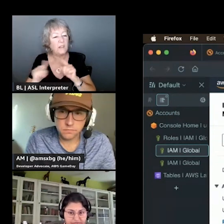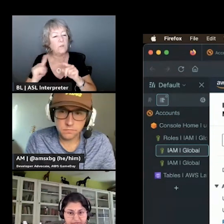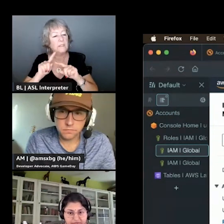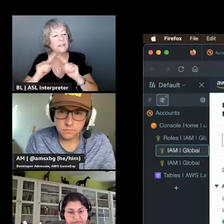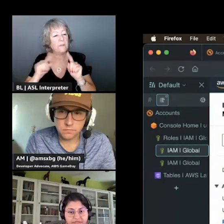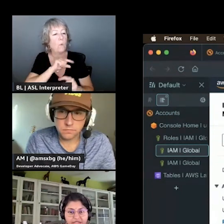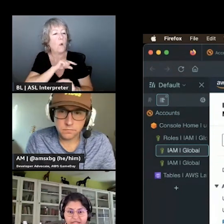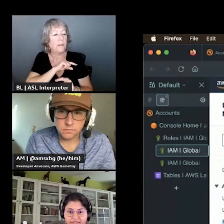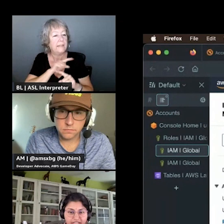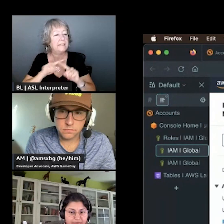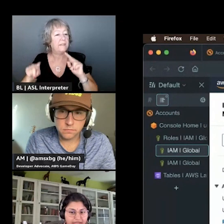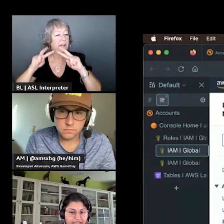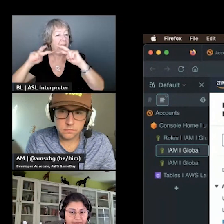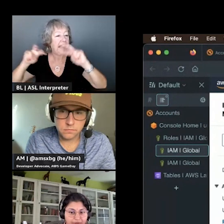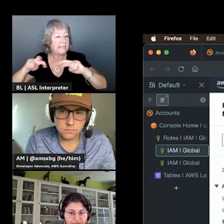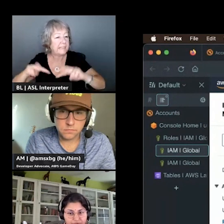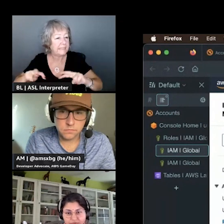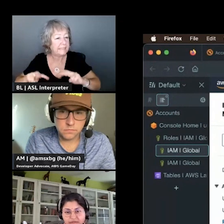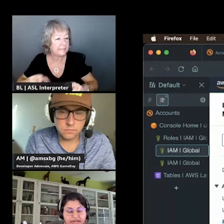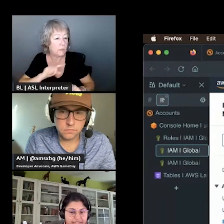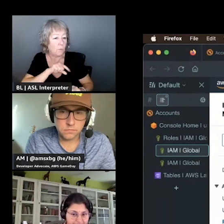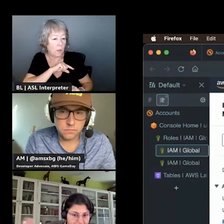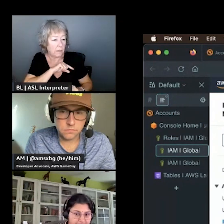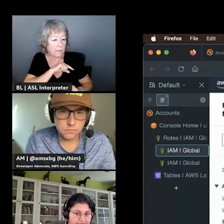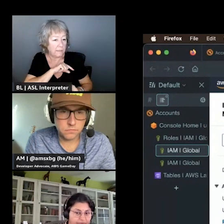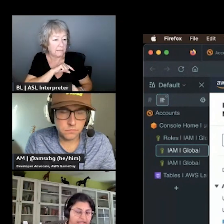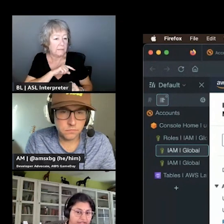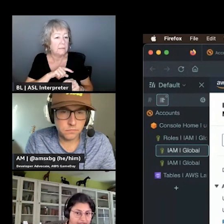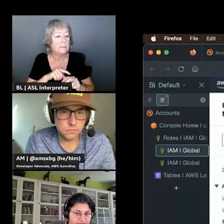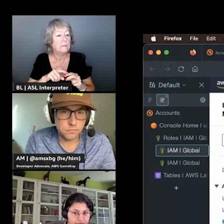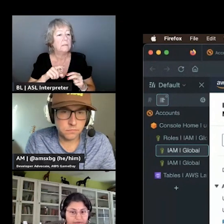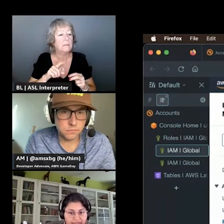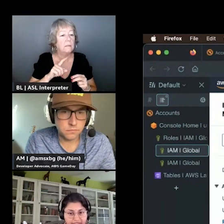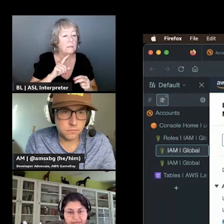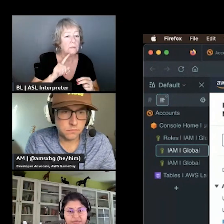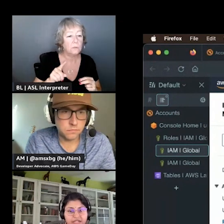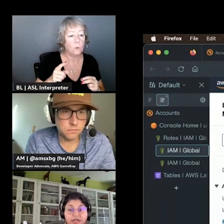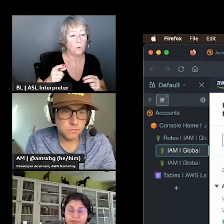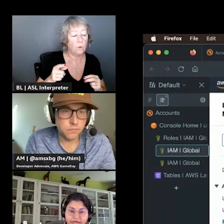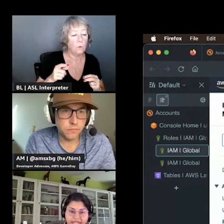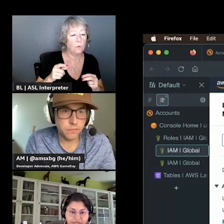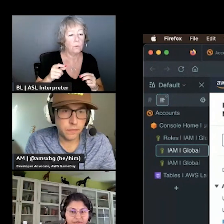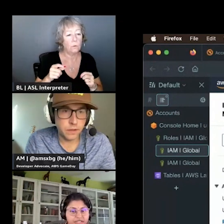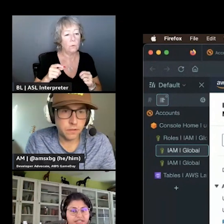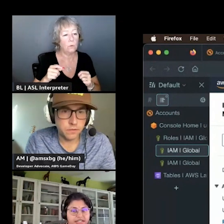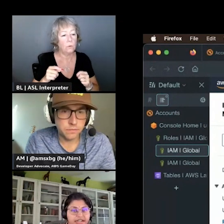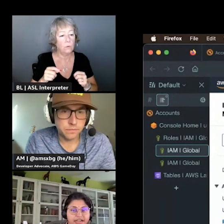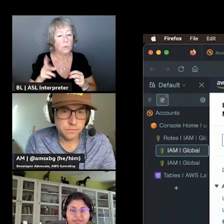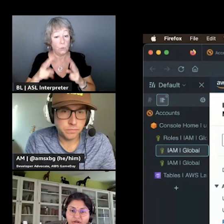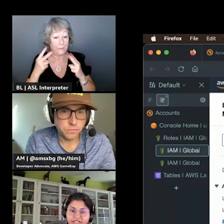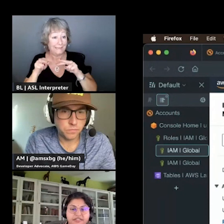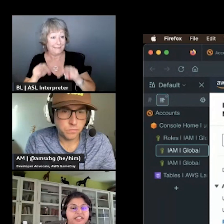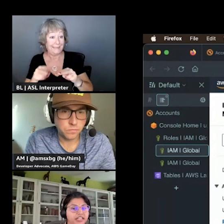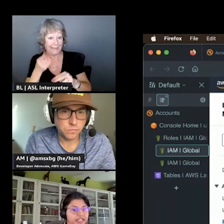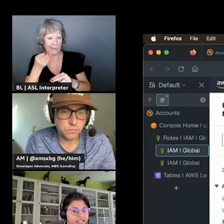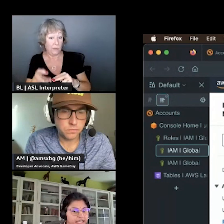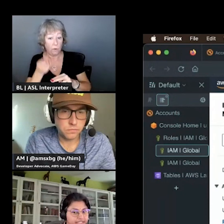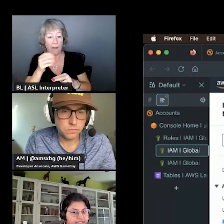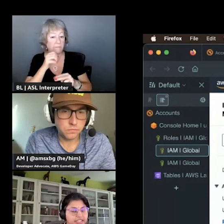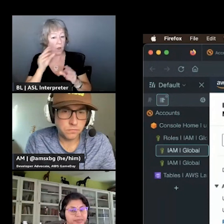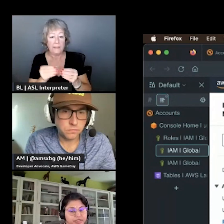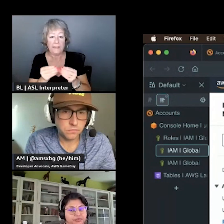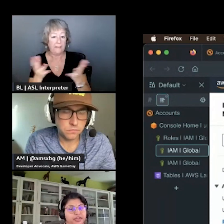different services. Same IAM pass role, write the Athena query results bucket. But as you see here, I have not given